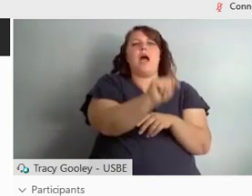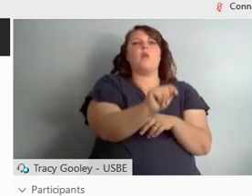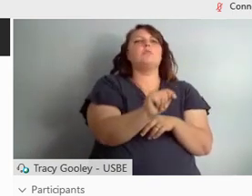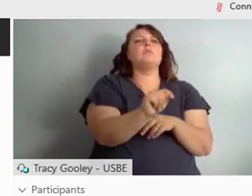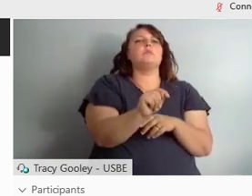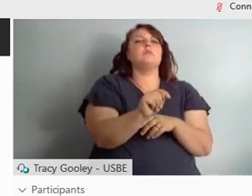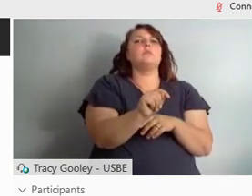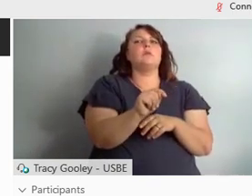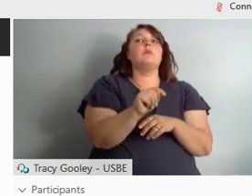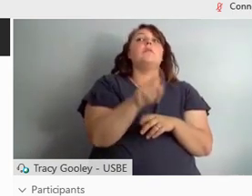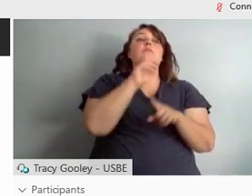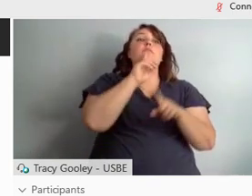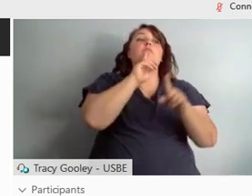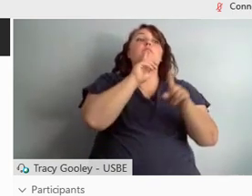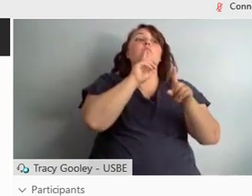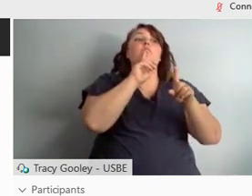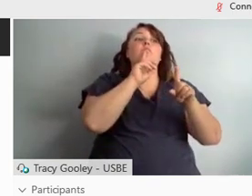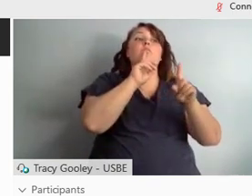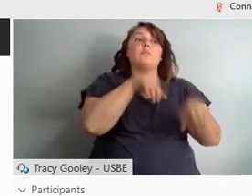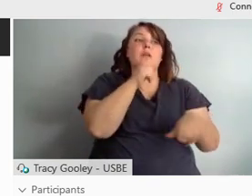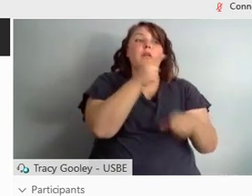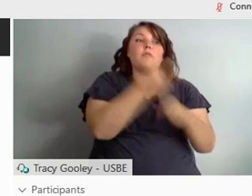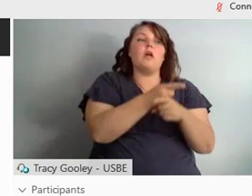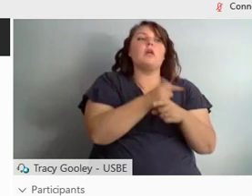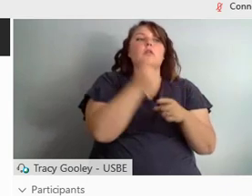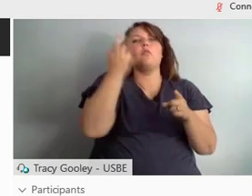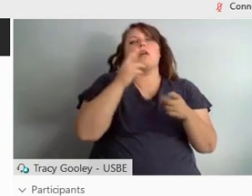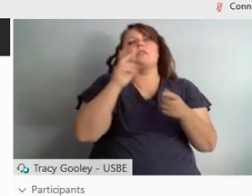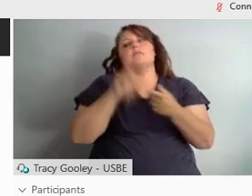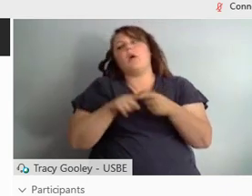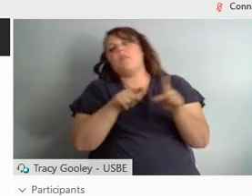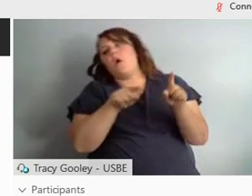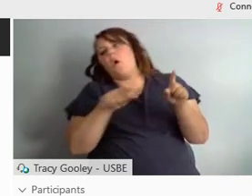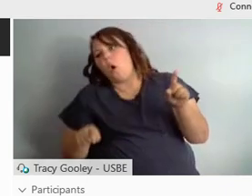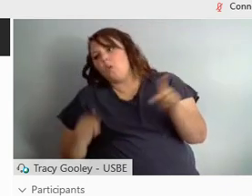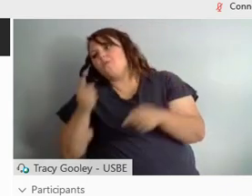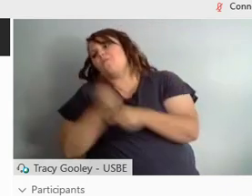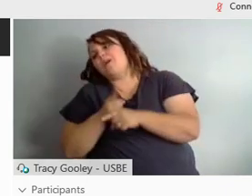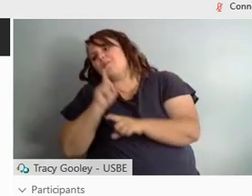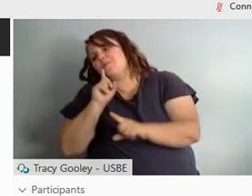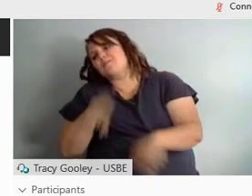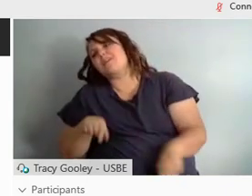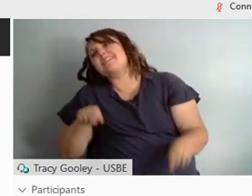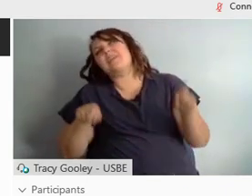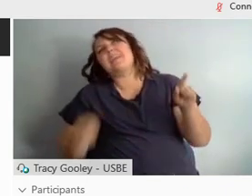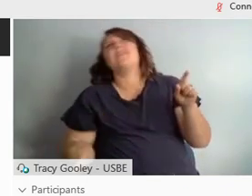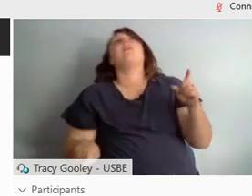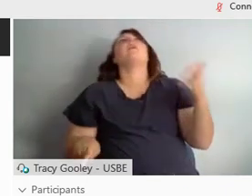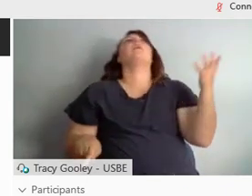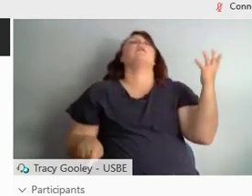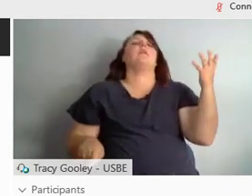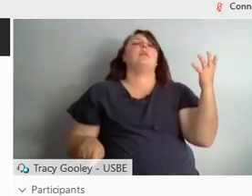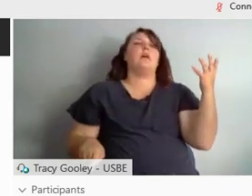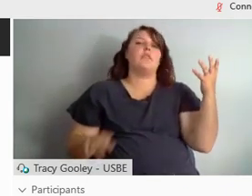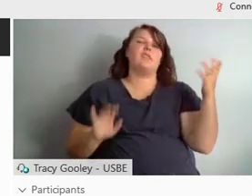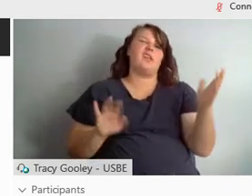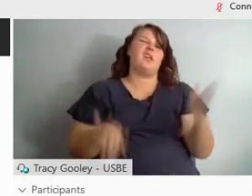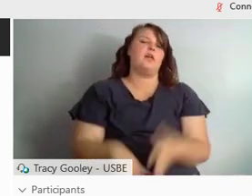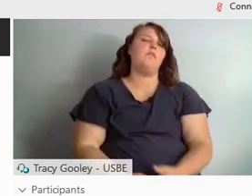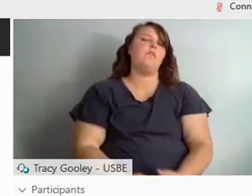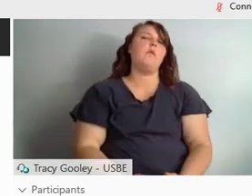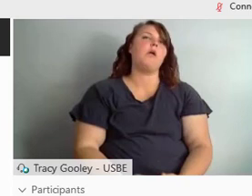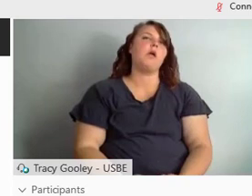response incorrectly, and they don't realize until they actually see that letter D